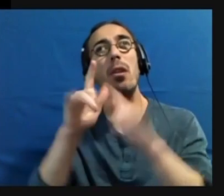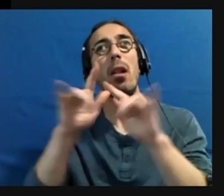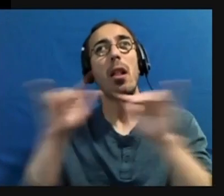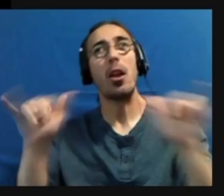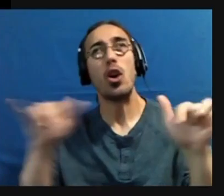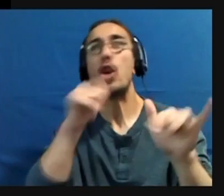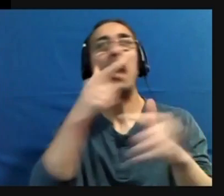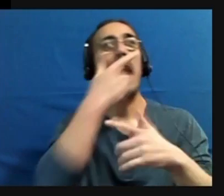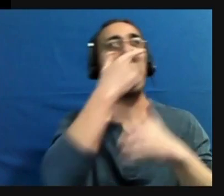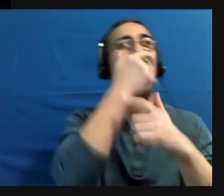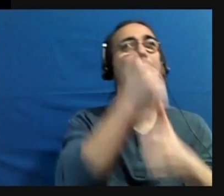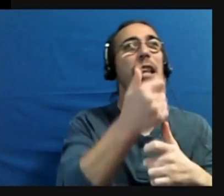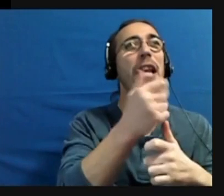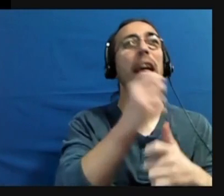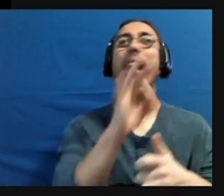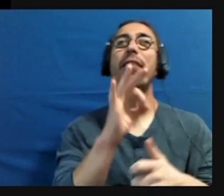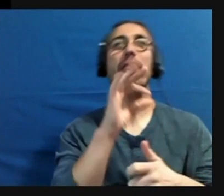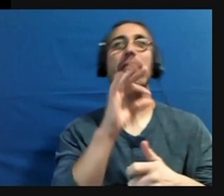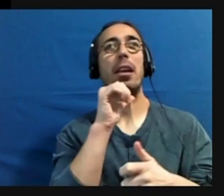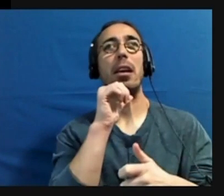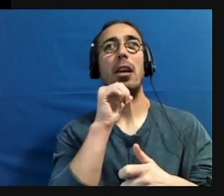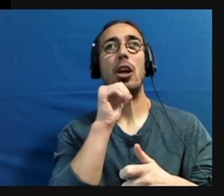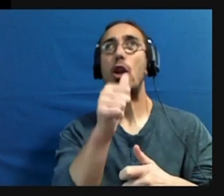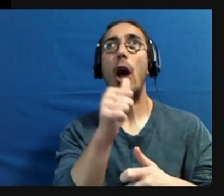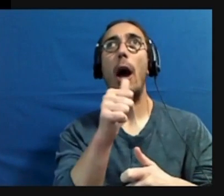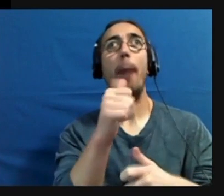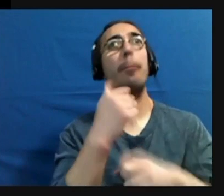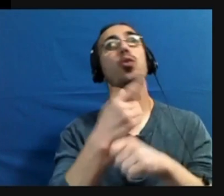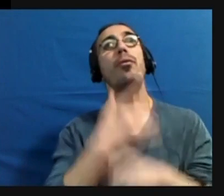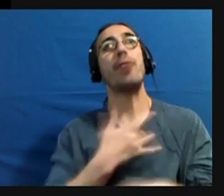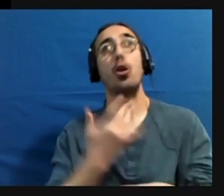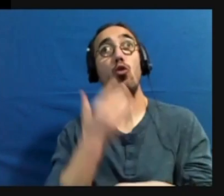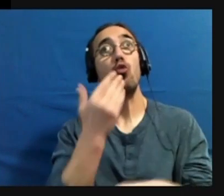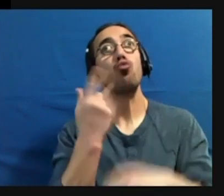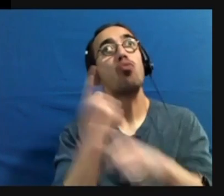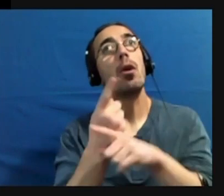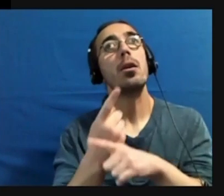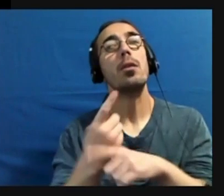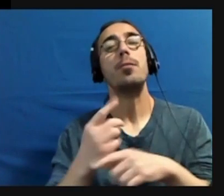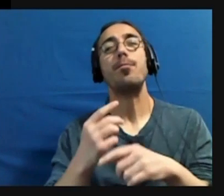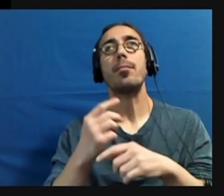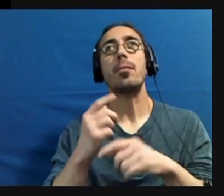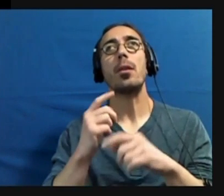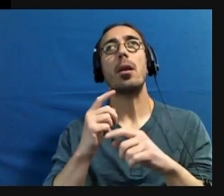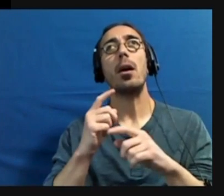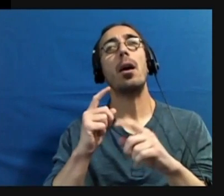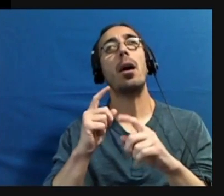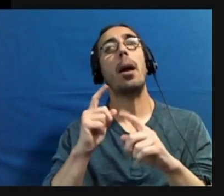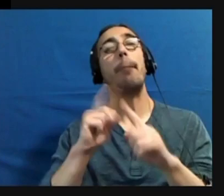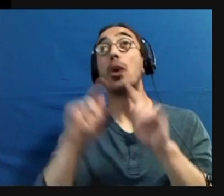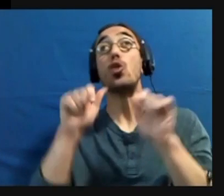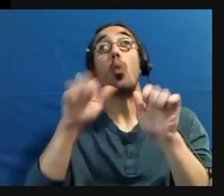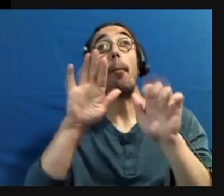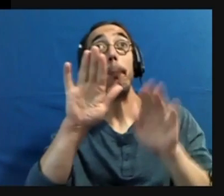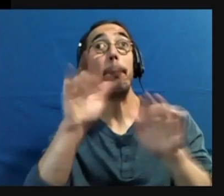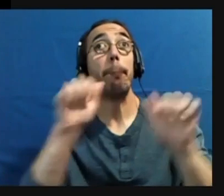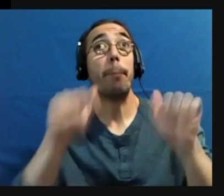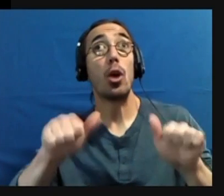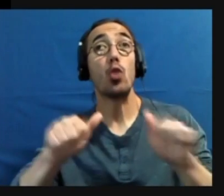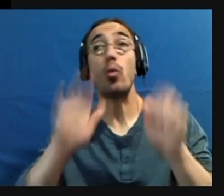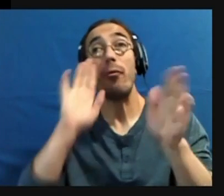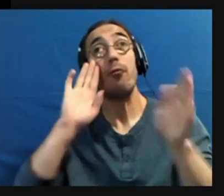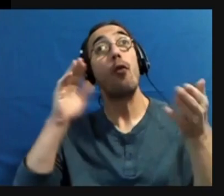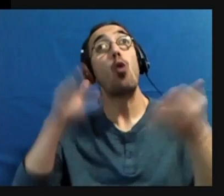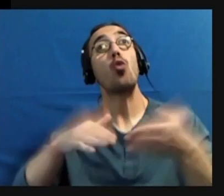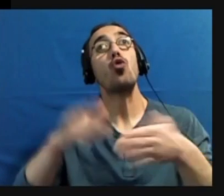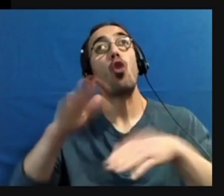interested in it if it didn't make you feel good. Well, your ability to focus on that. Again, this is the